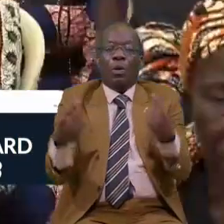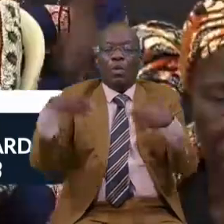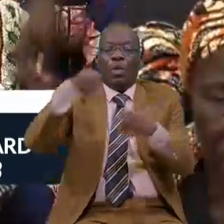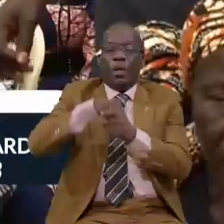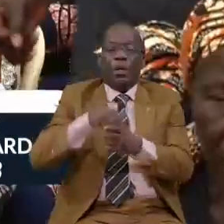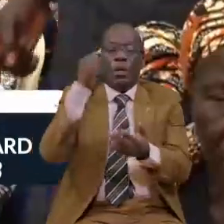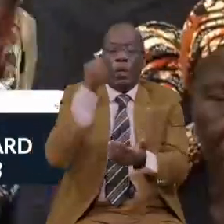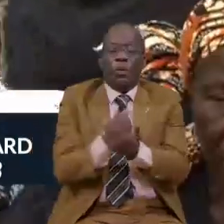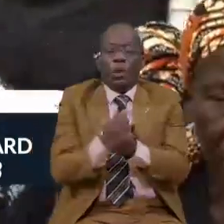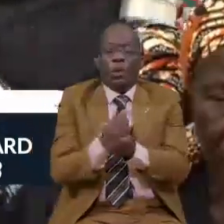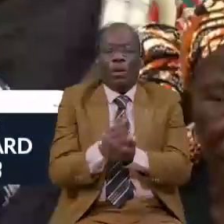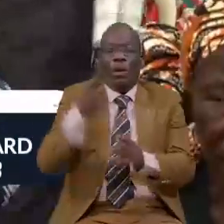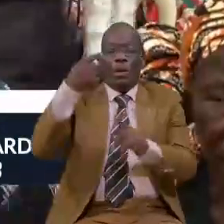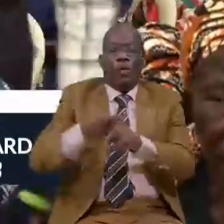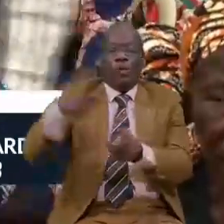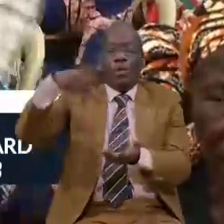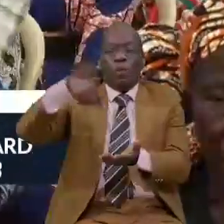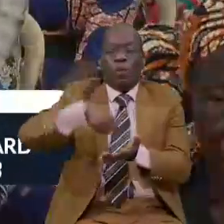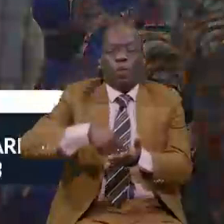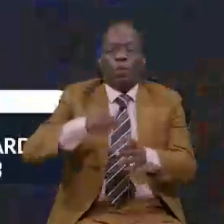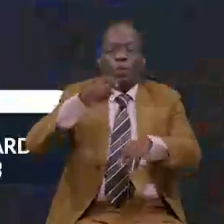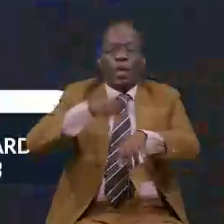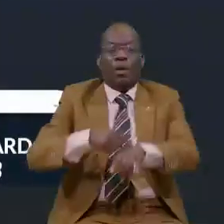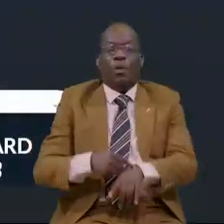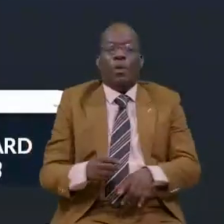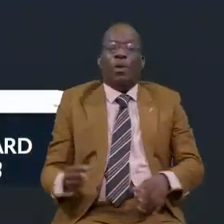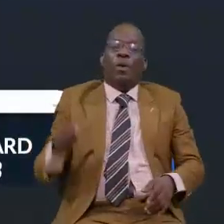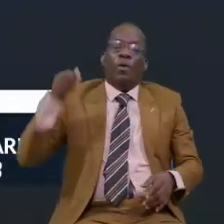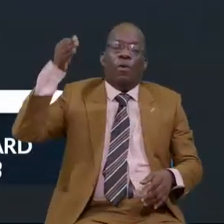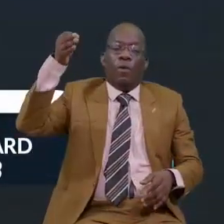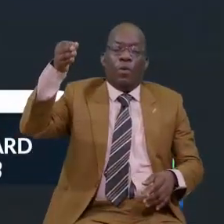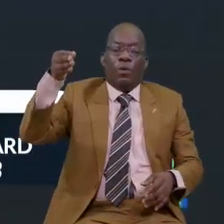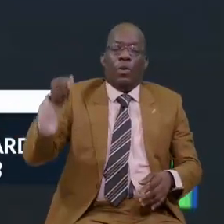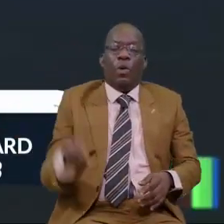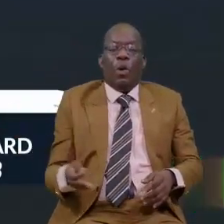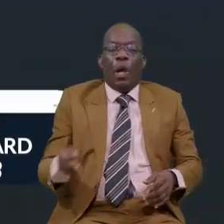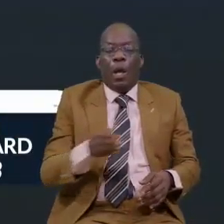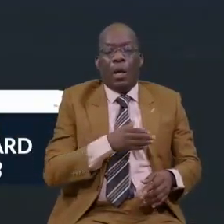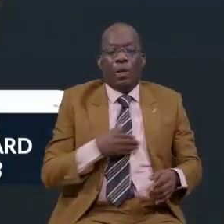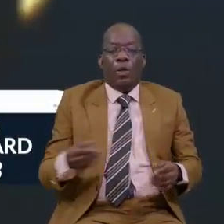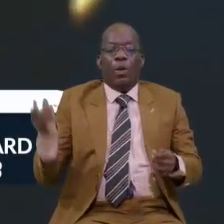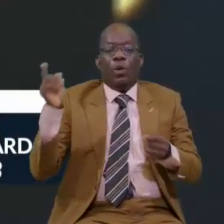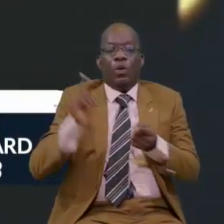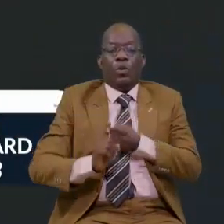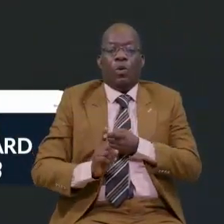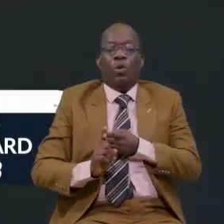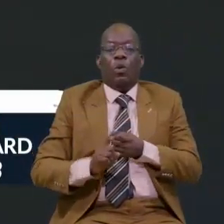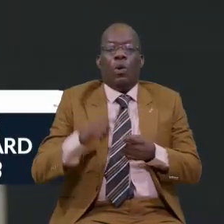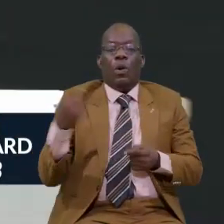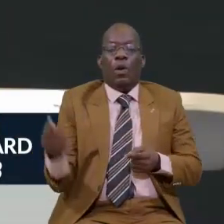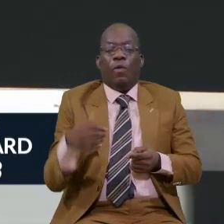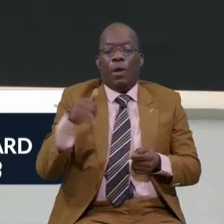amen, from this time forth, even forever. We're looking at number two there. He is